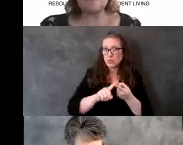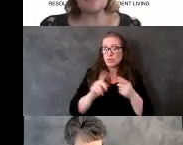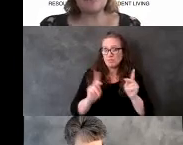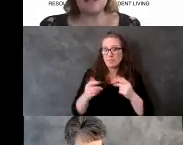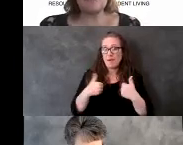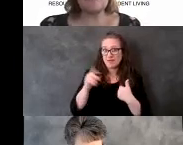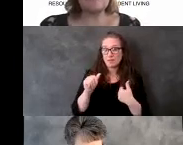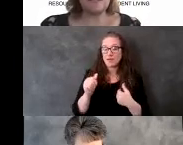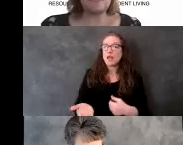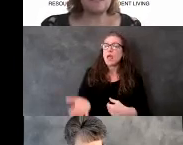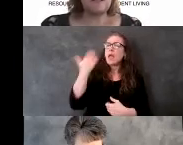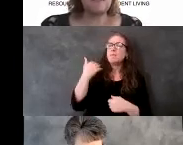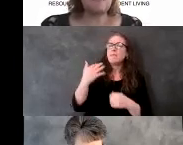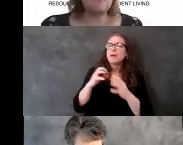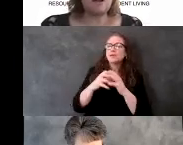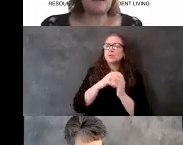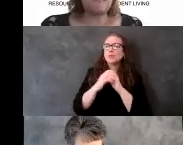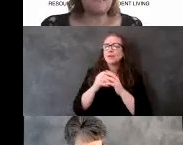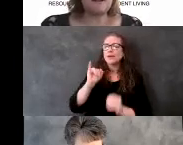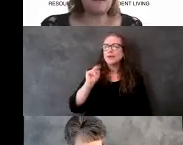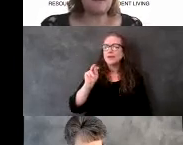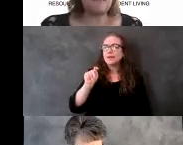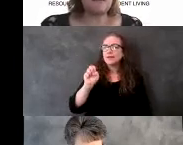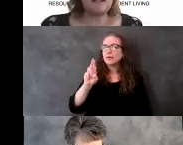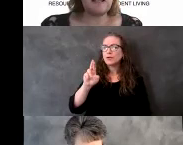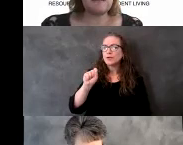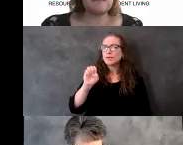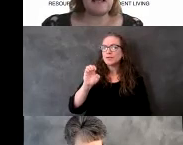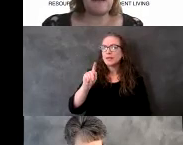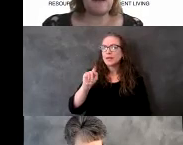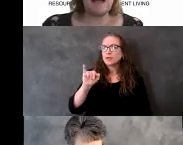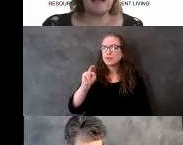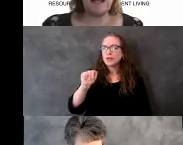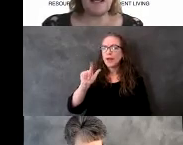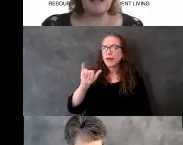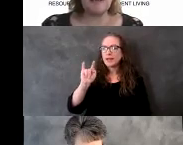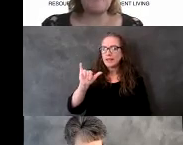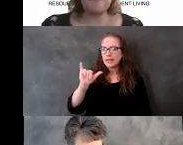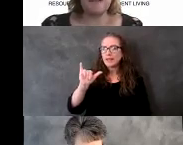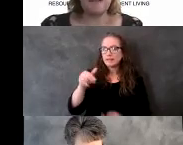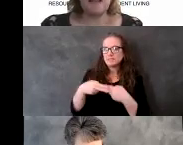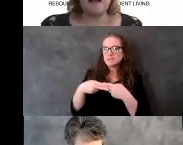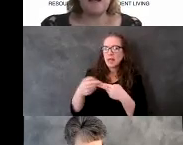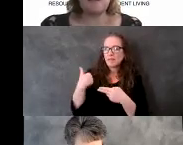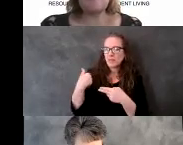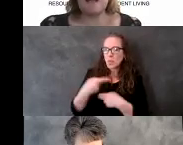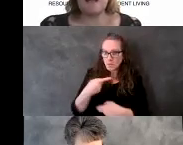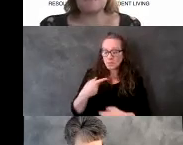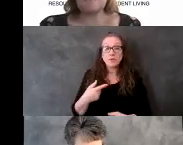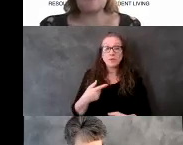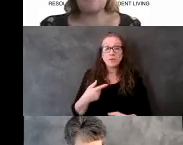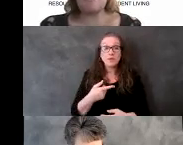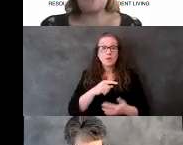to the intersectionality slide, a lot of these things have had a higher